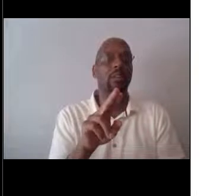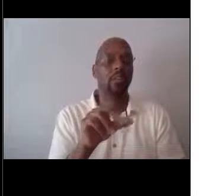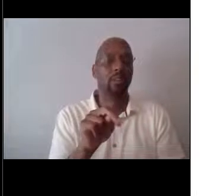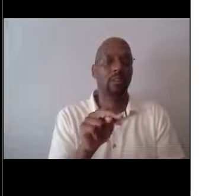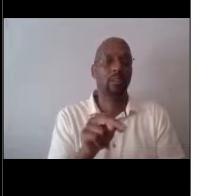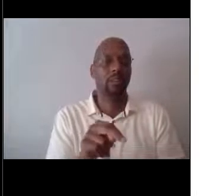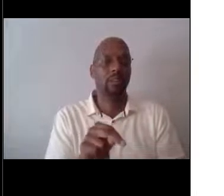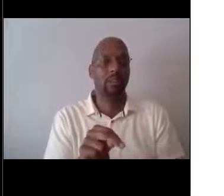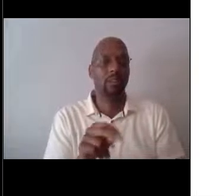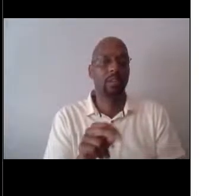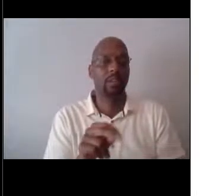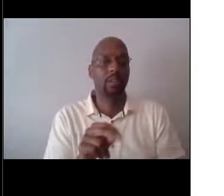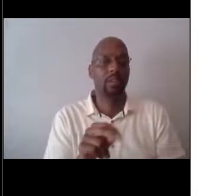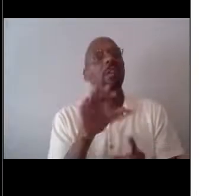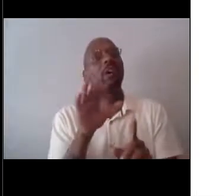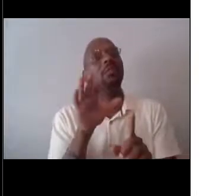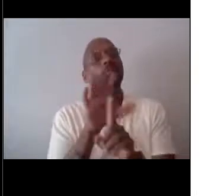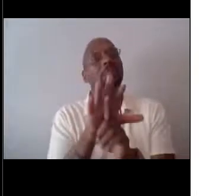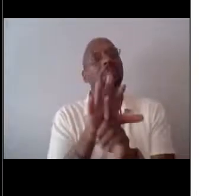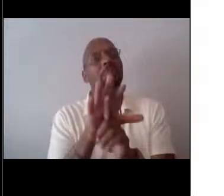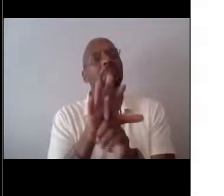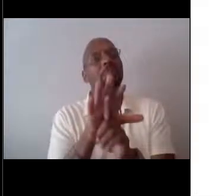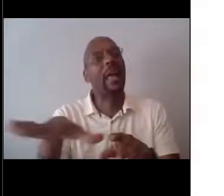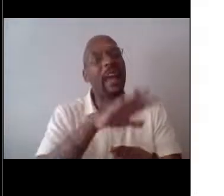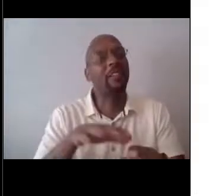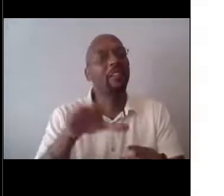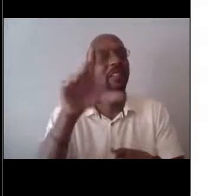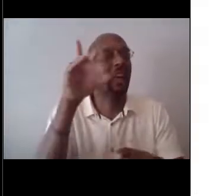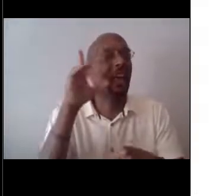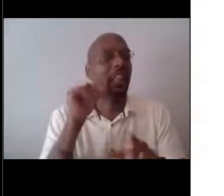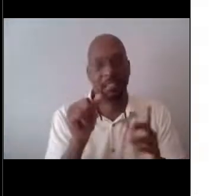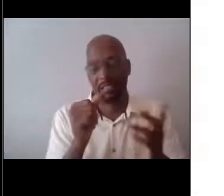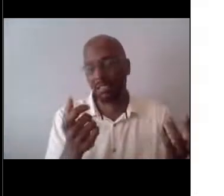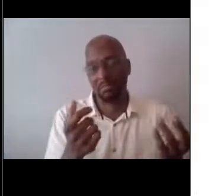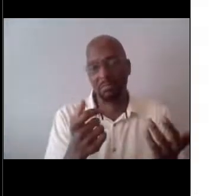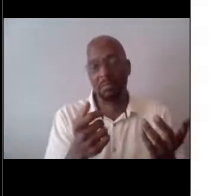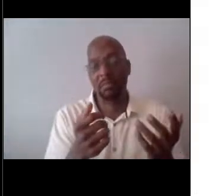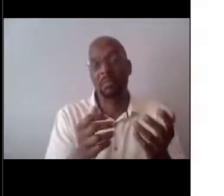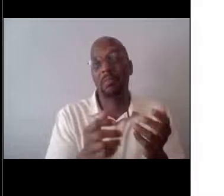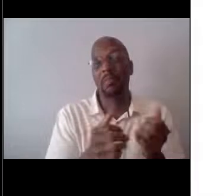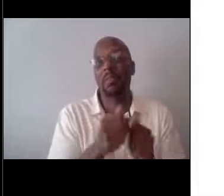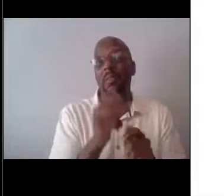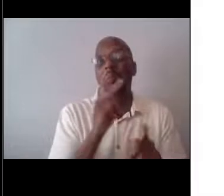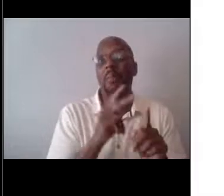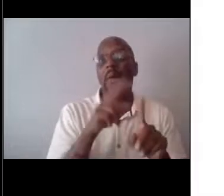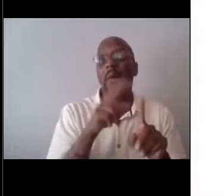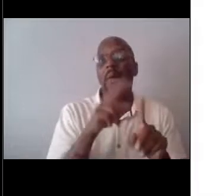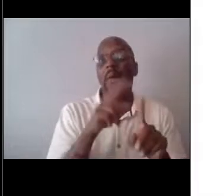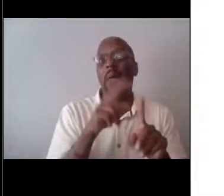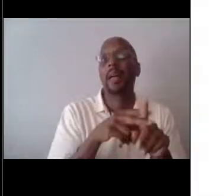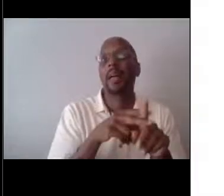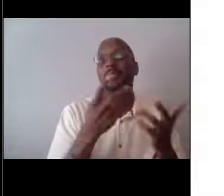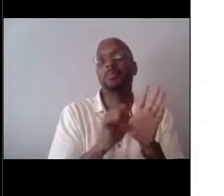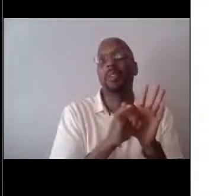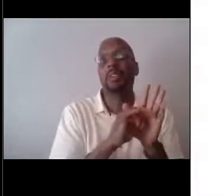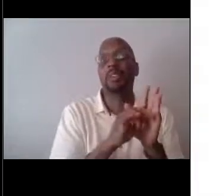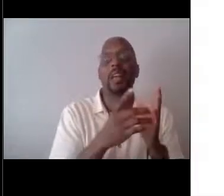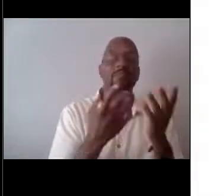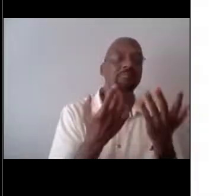are the major population centers for the most part of our state. And the majority of the applicants also identified as representative